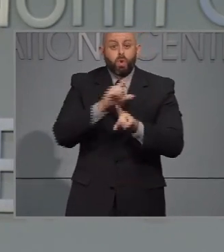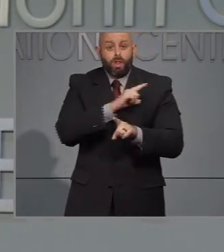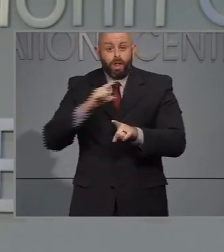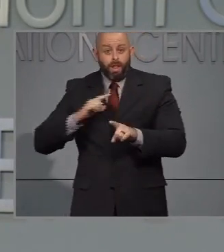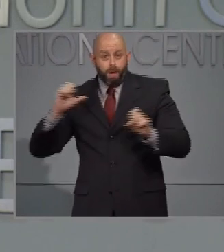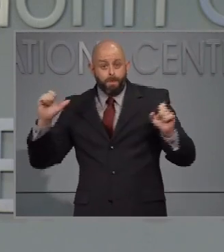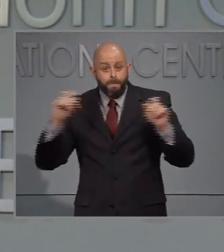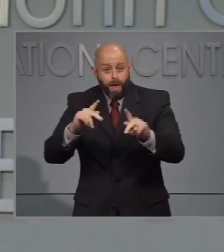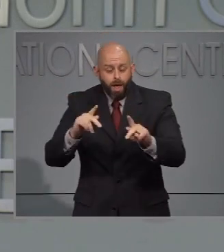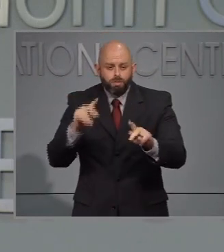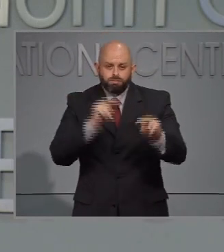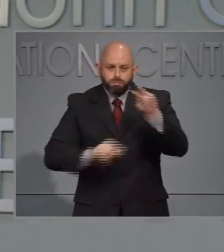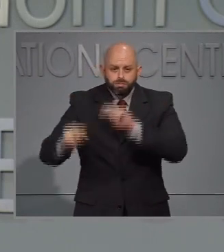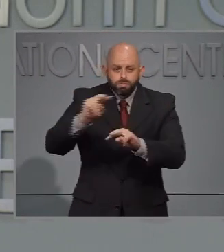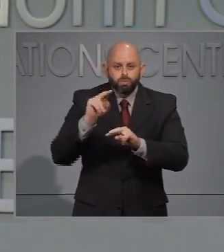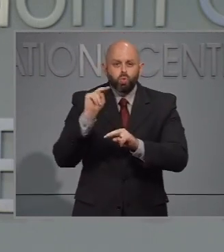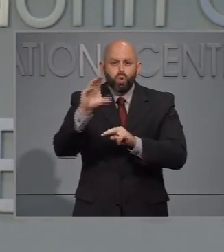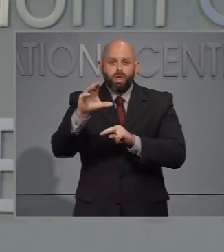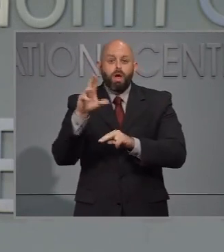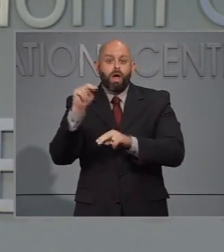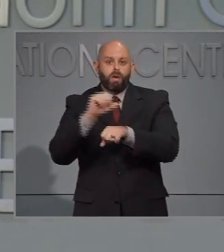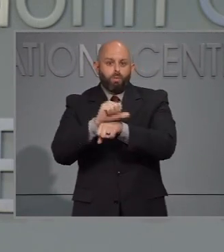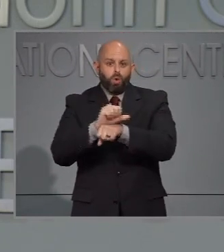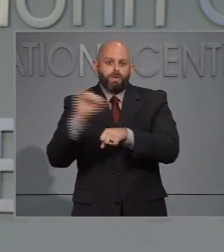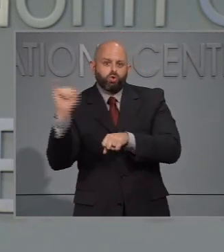Carolina's unemployment insurance,